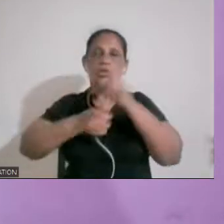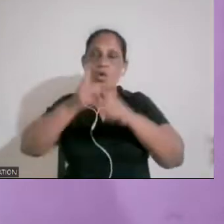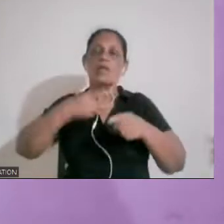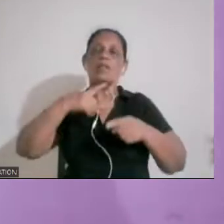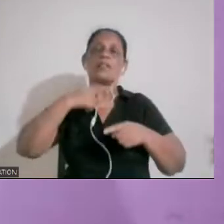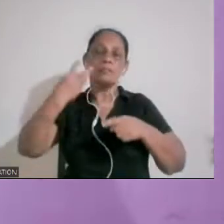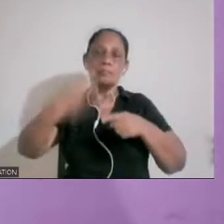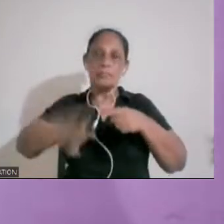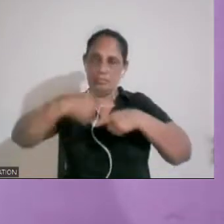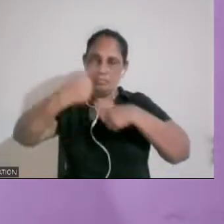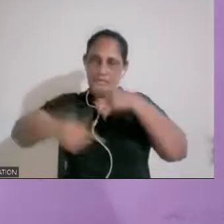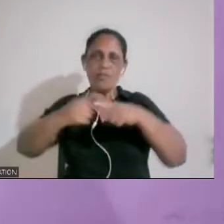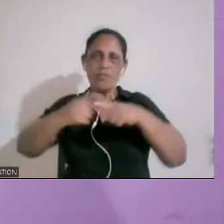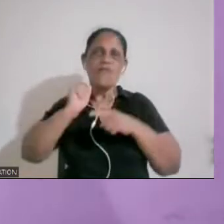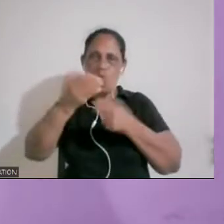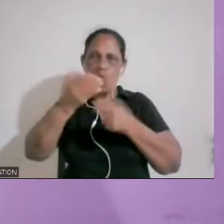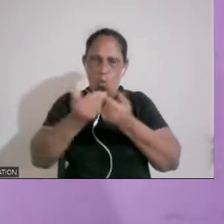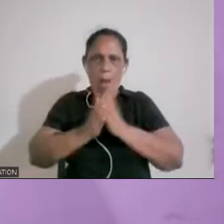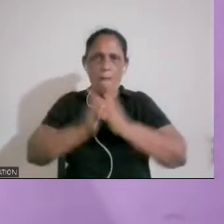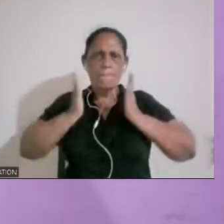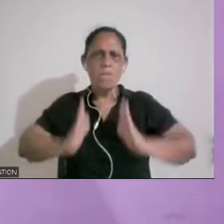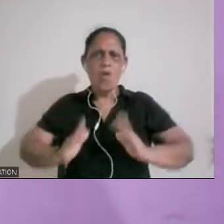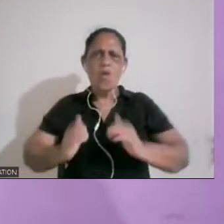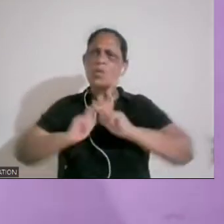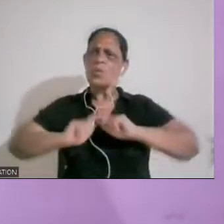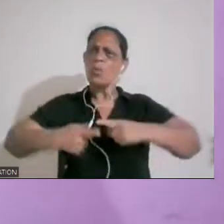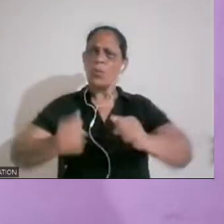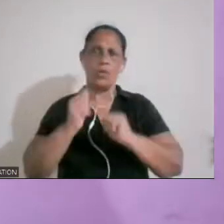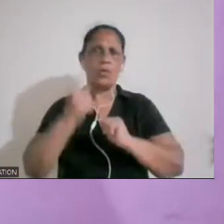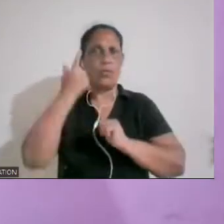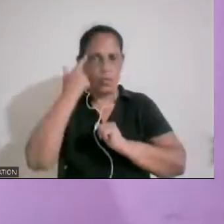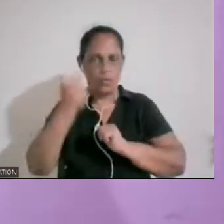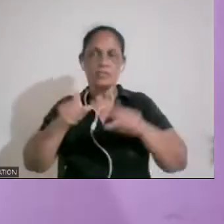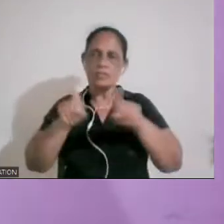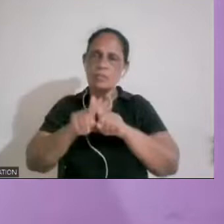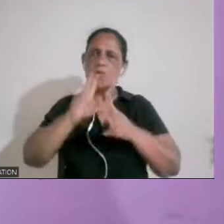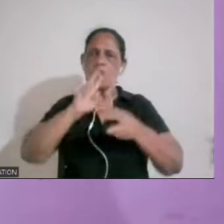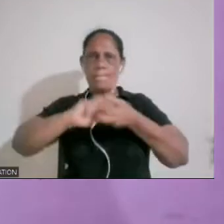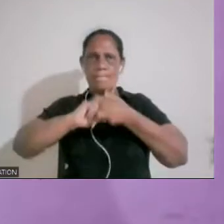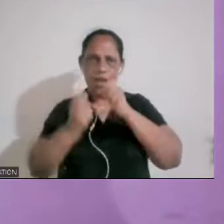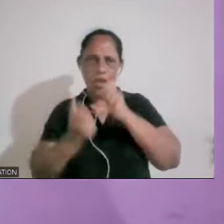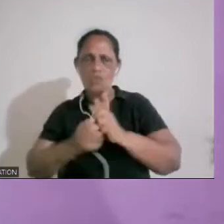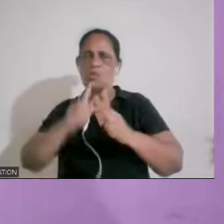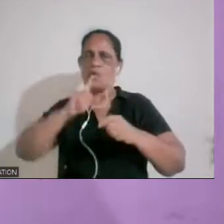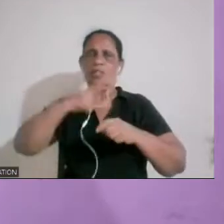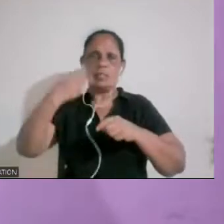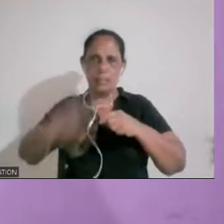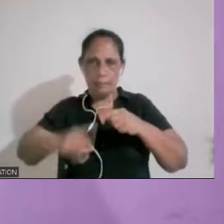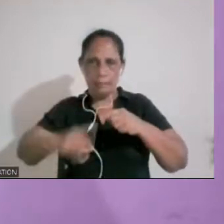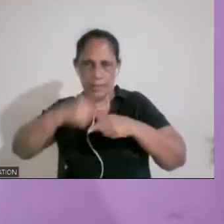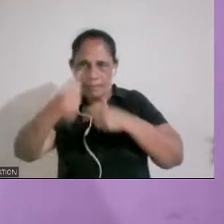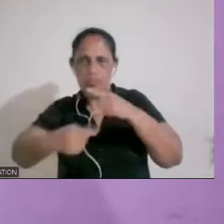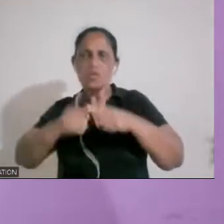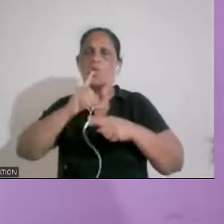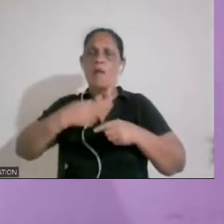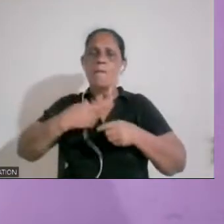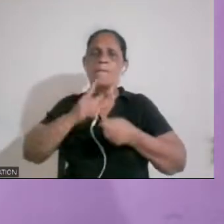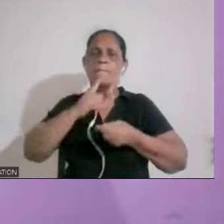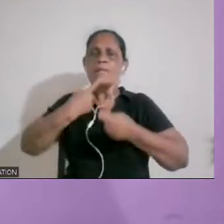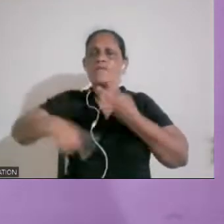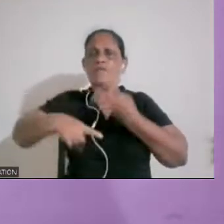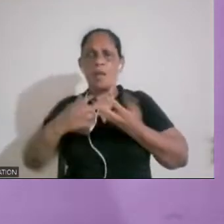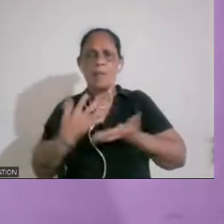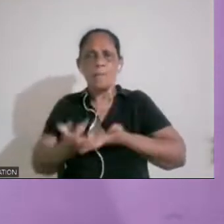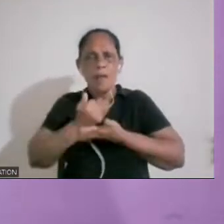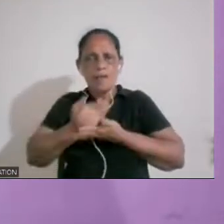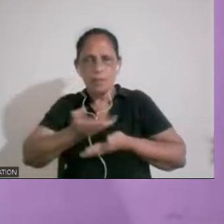talking about the menstrual cycle so you know what's happening in your body, a little bit about the problems that can happen with your menstrual cycle, the products